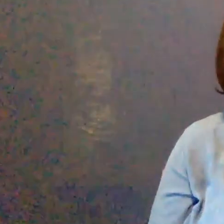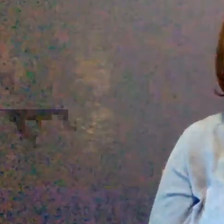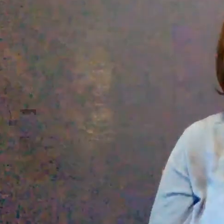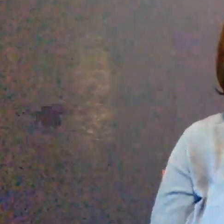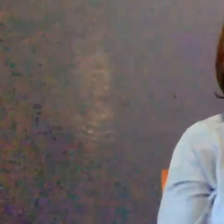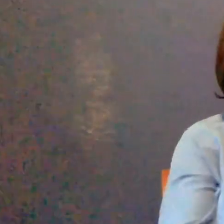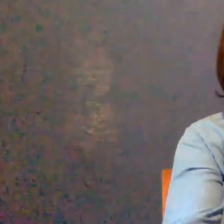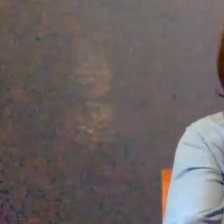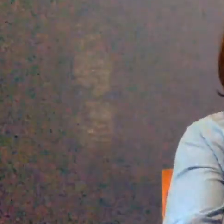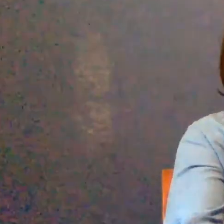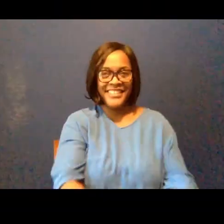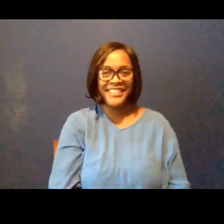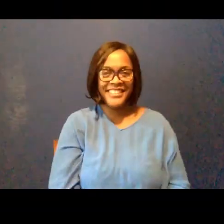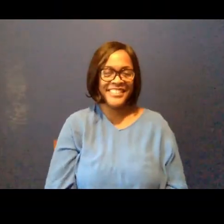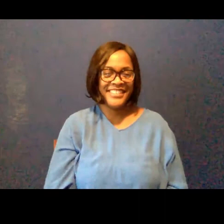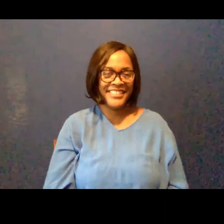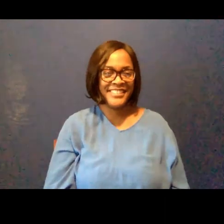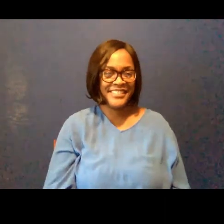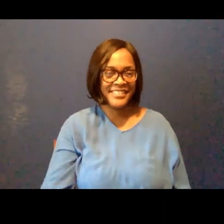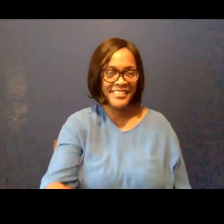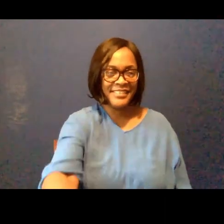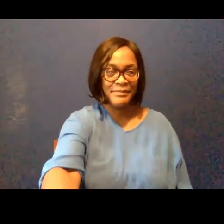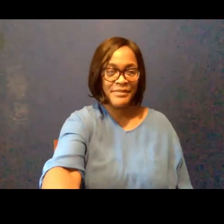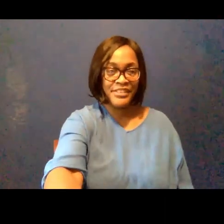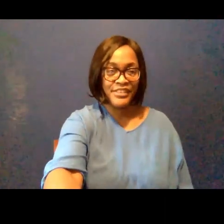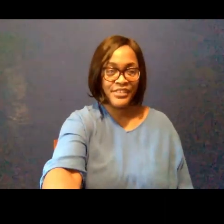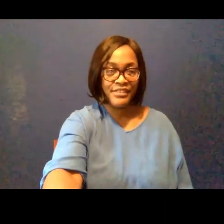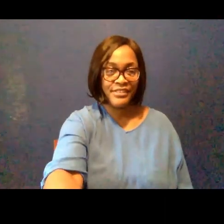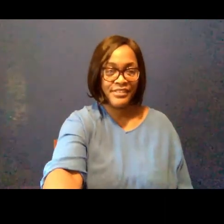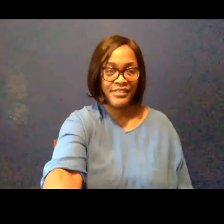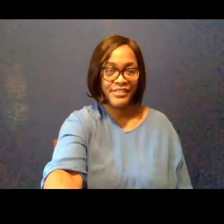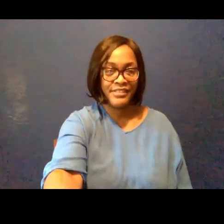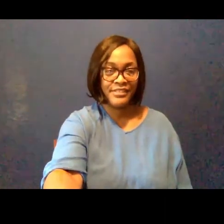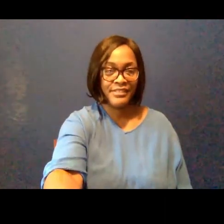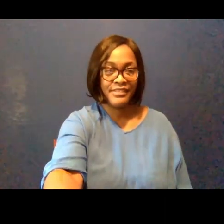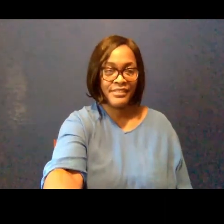I am inspired. I am